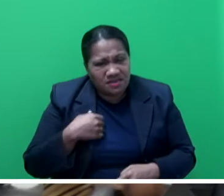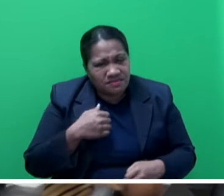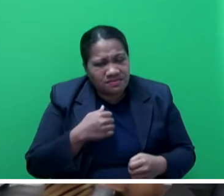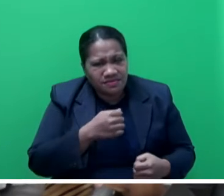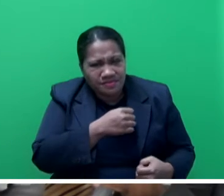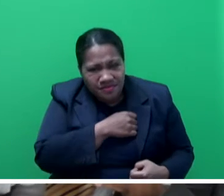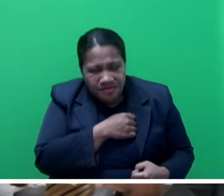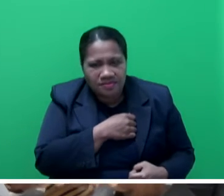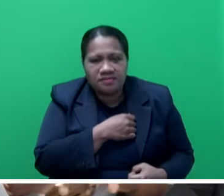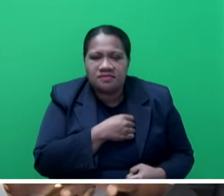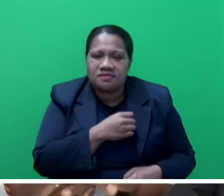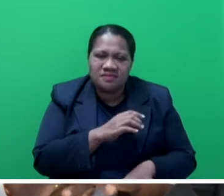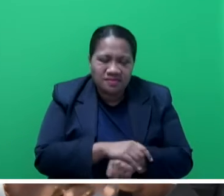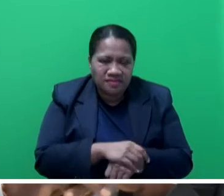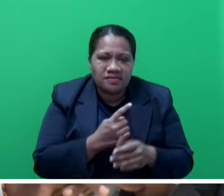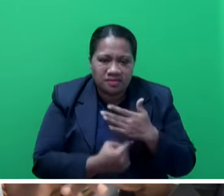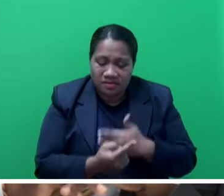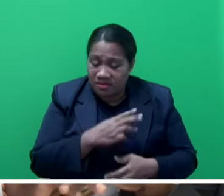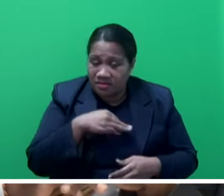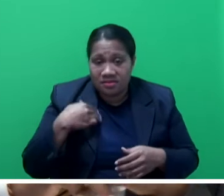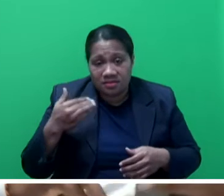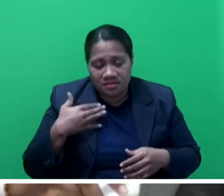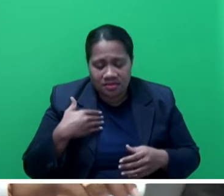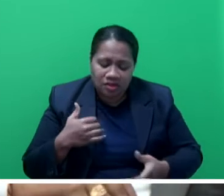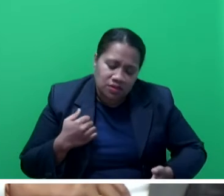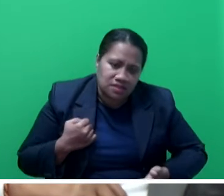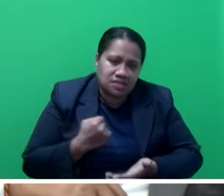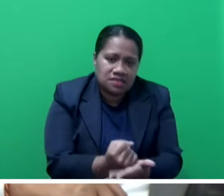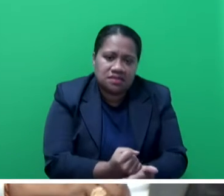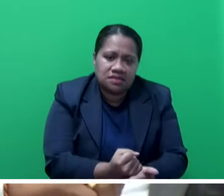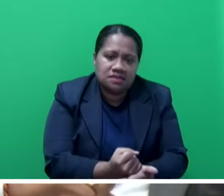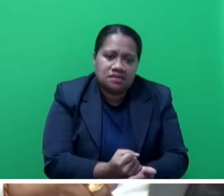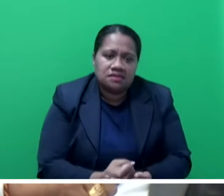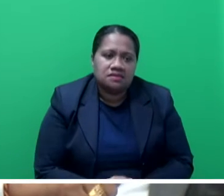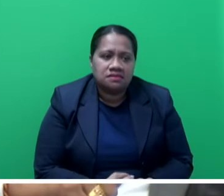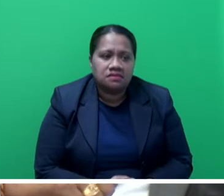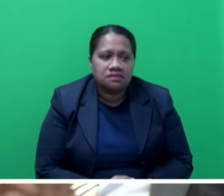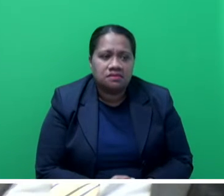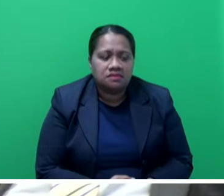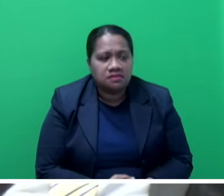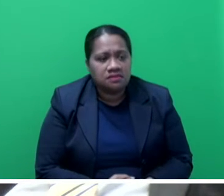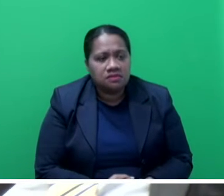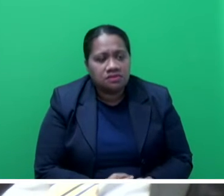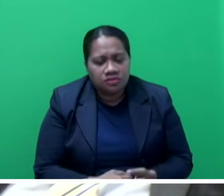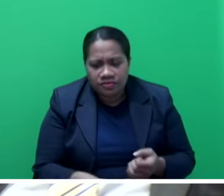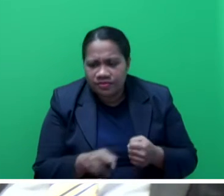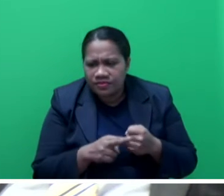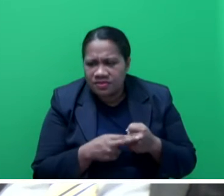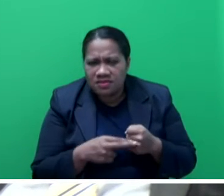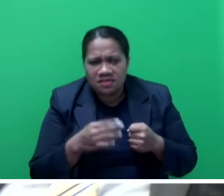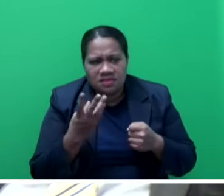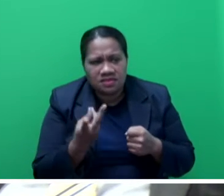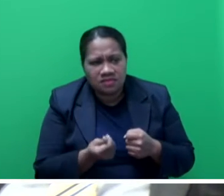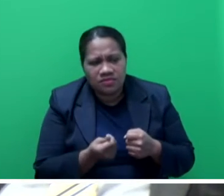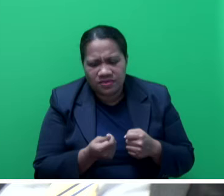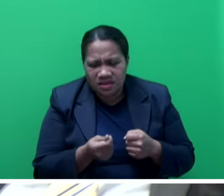Medical Services to assist in contact tracing and community surveillance through fixed and mobile fever clinic in each division. The mobile fever